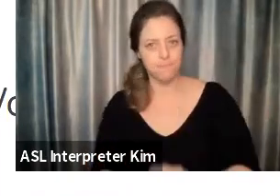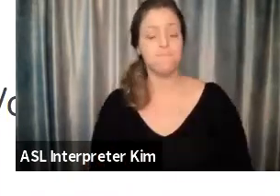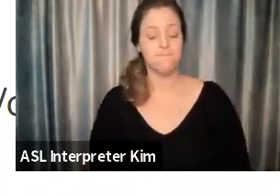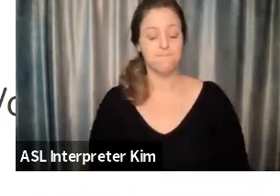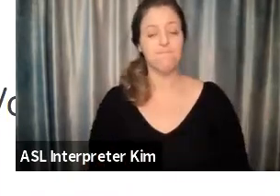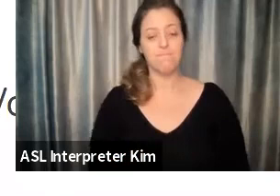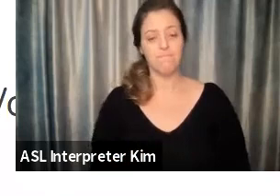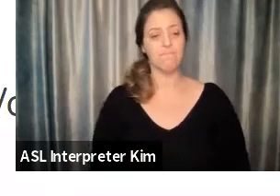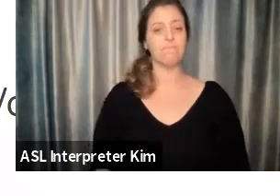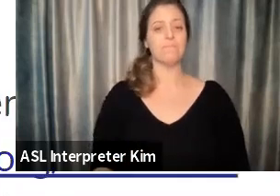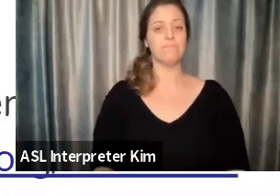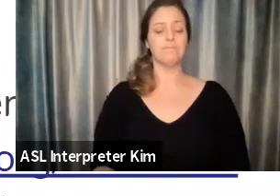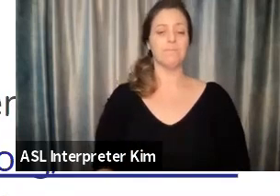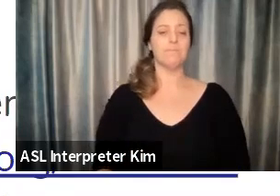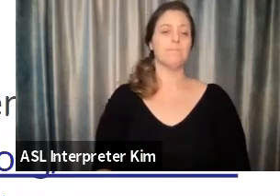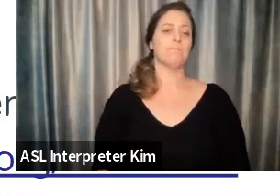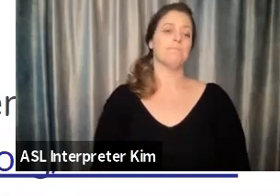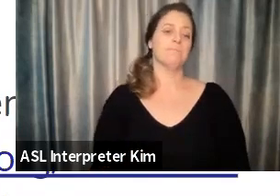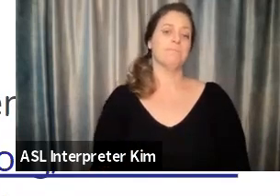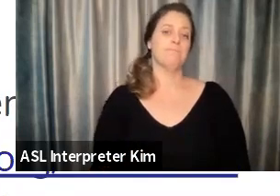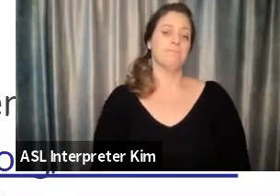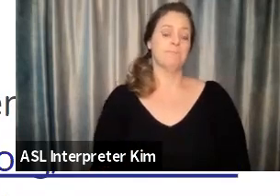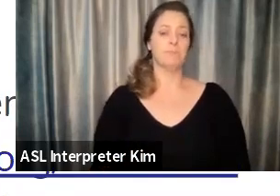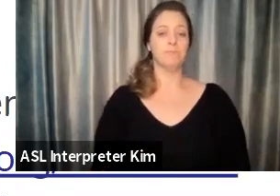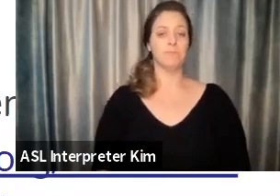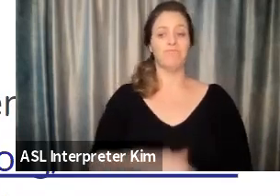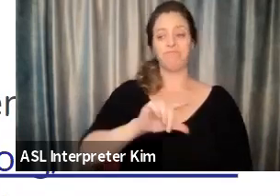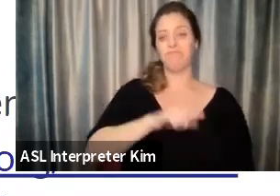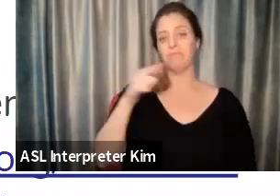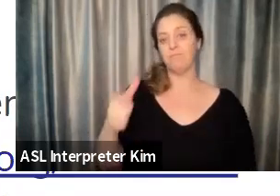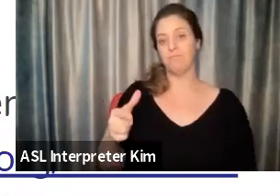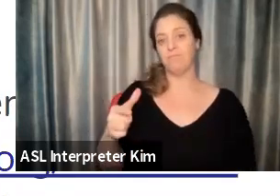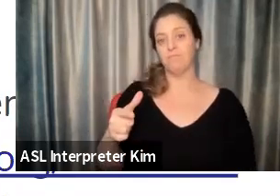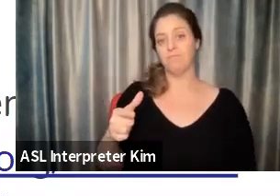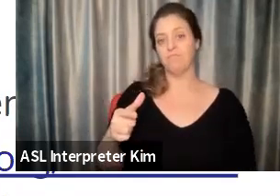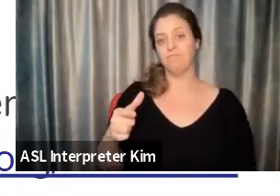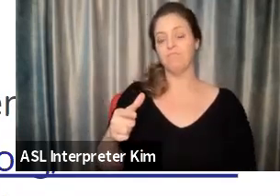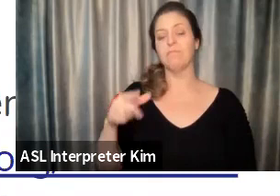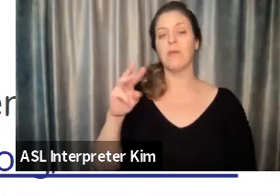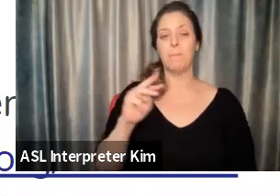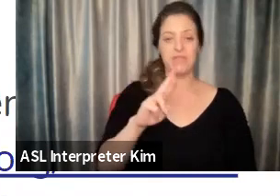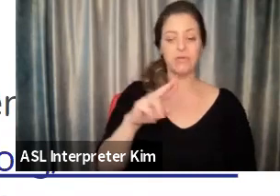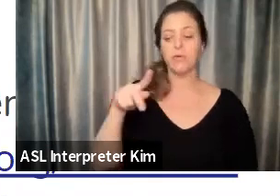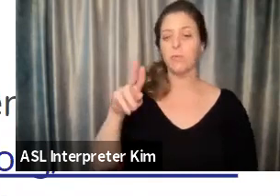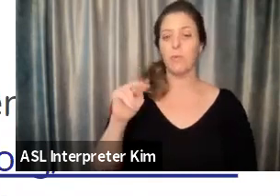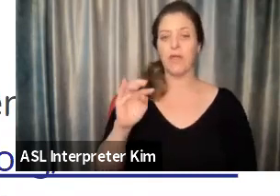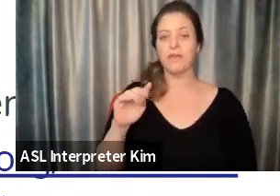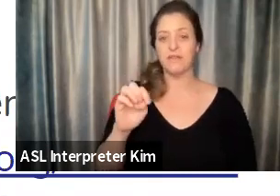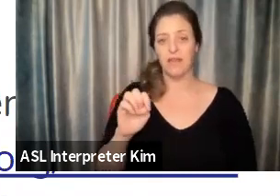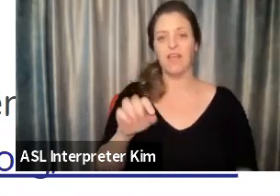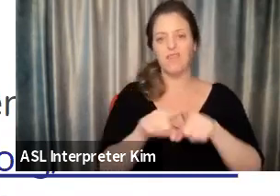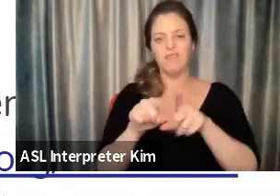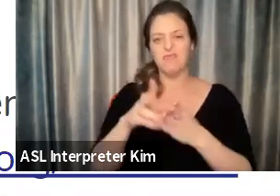well. So with that, I'm going to let Mr. Puente introduce himself and then the Student Services Department as